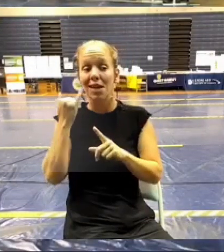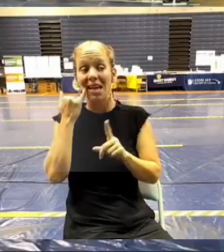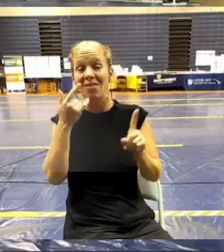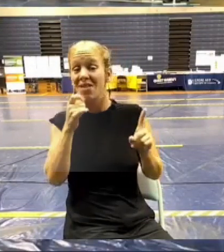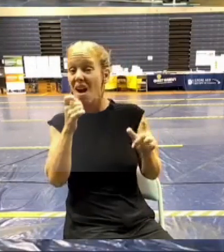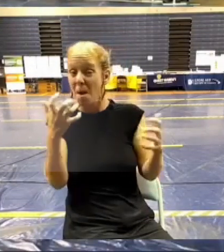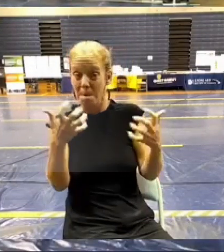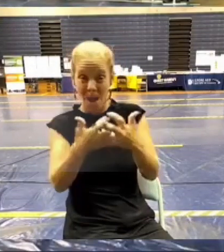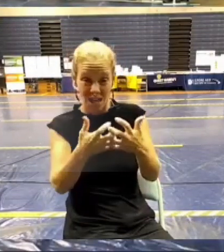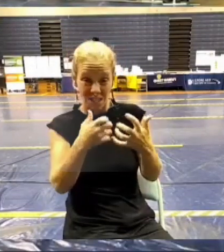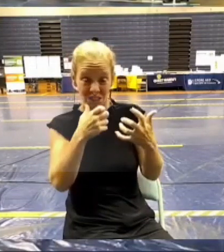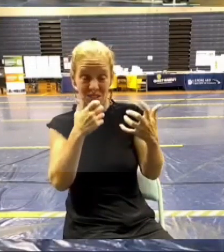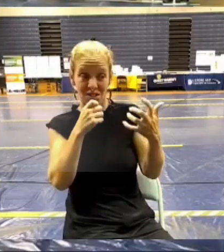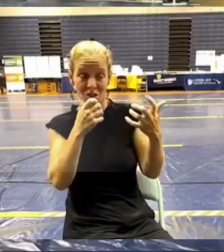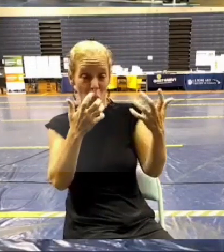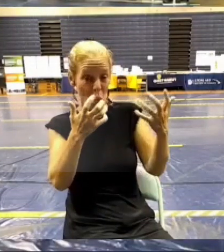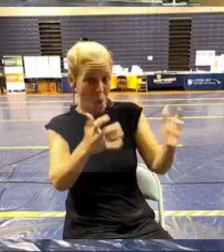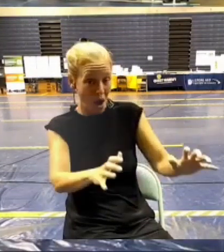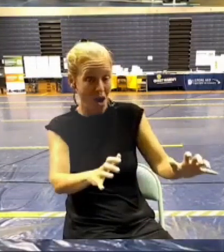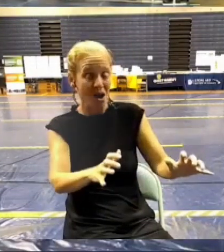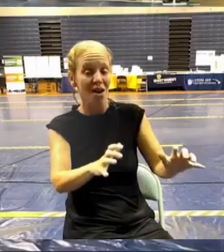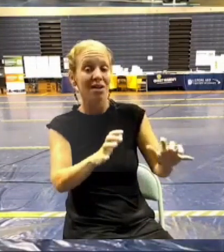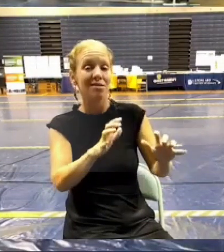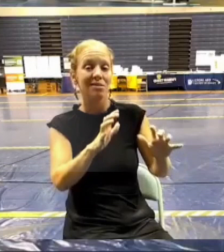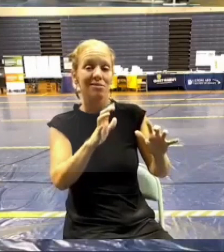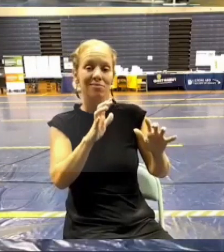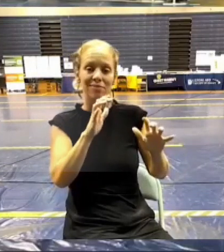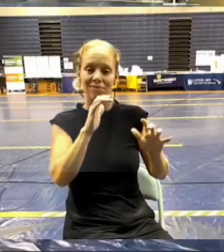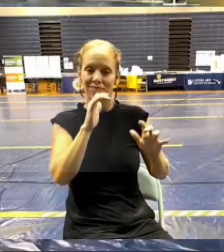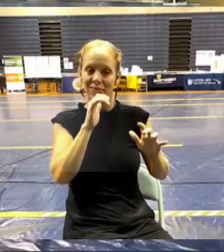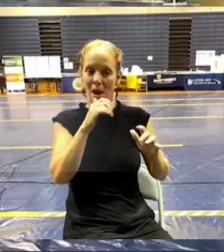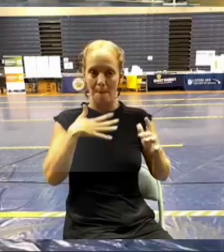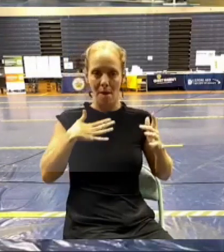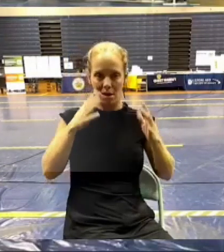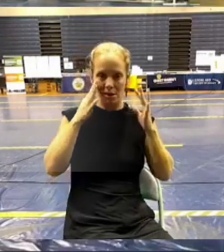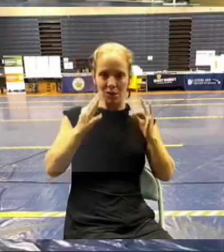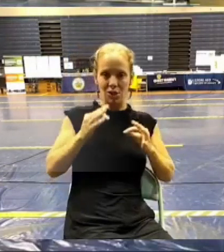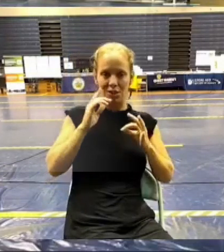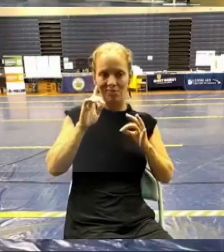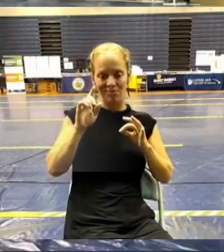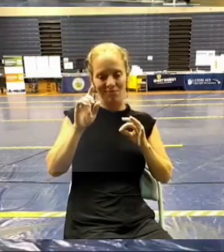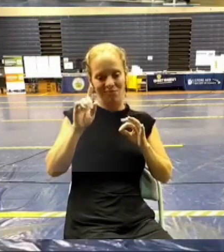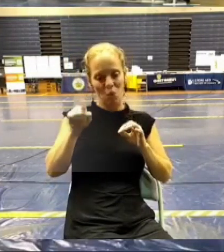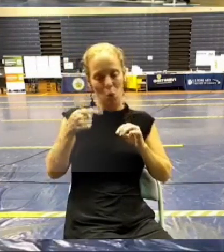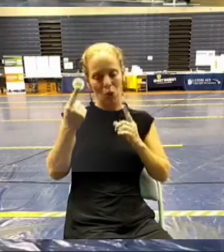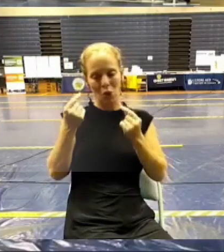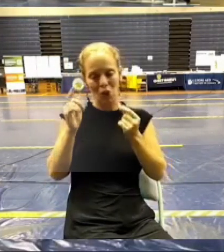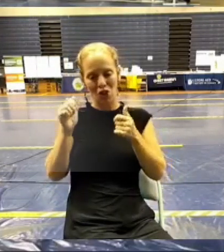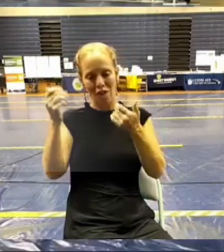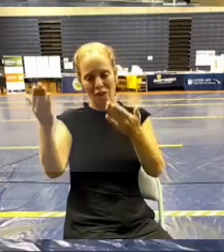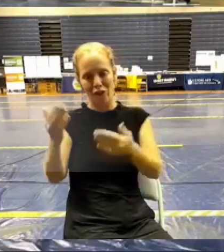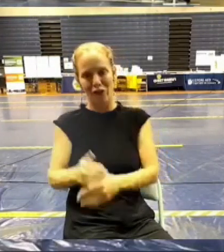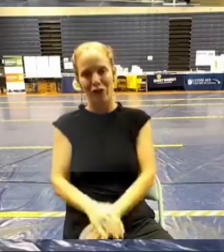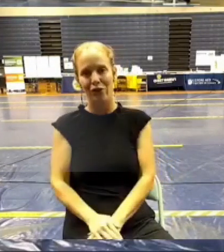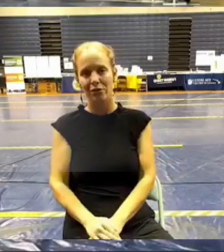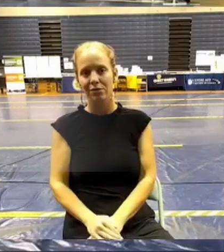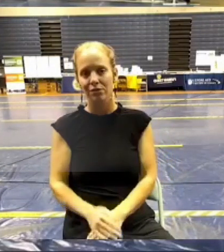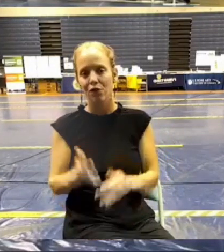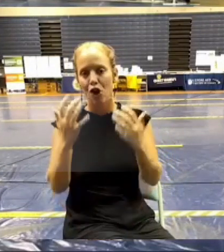want the unit, then that's that's not our decision. All we can do is offer the unit. Okay? Thanks.